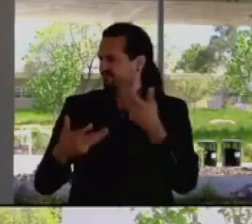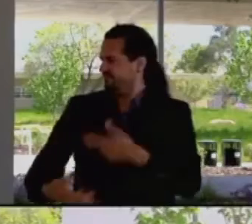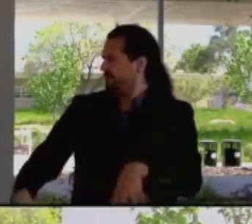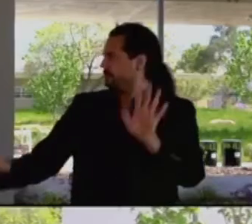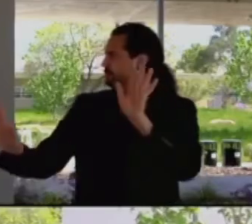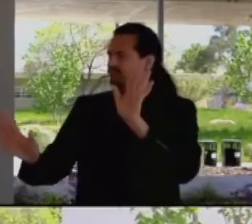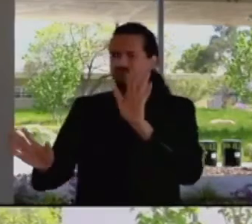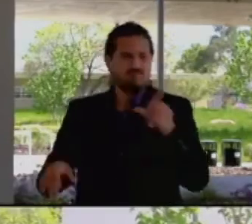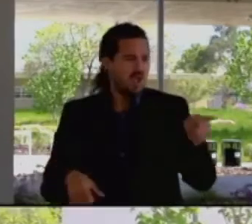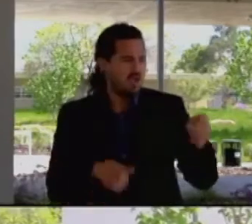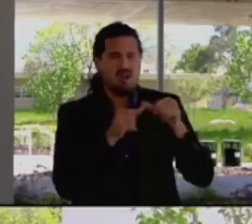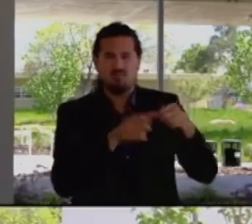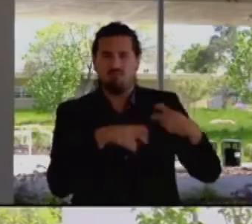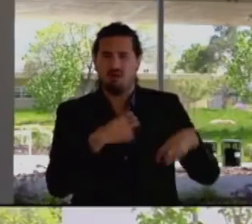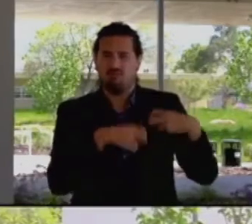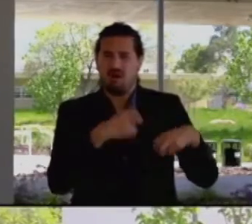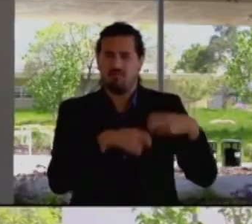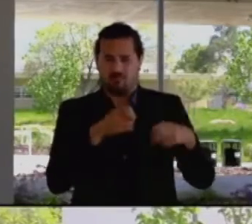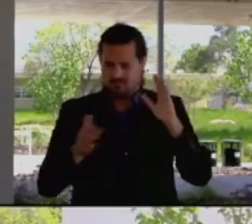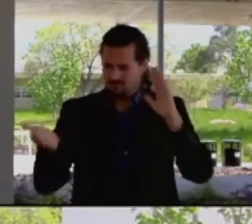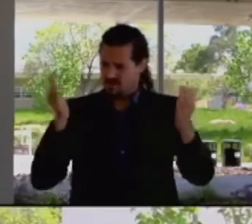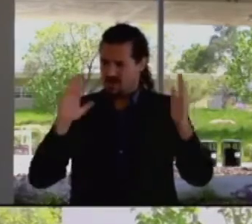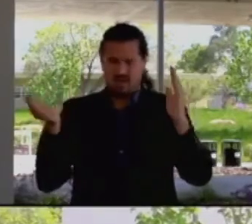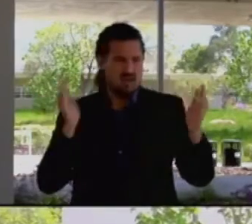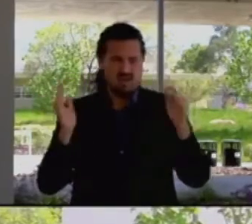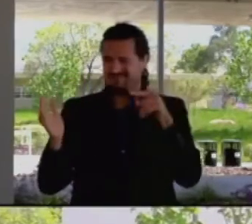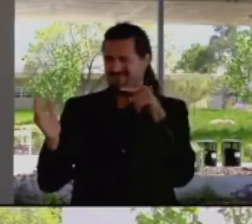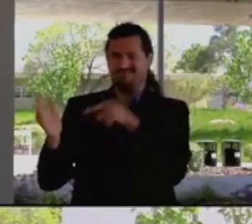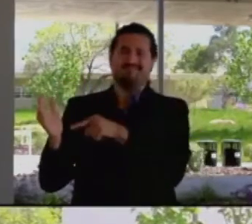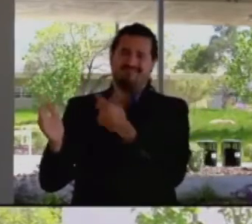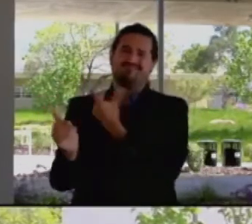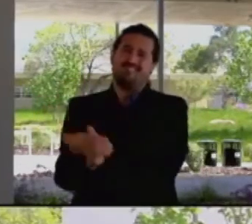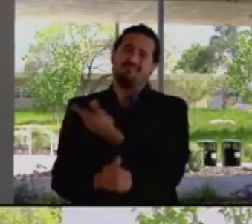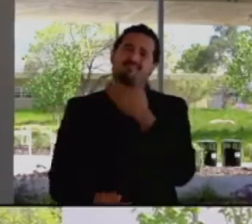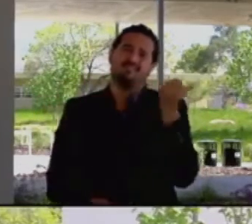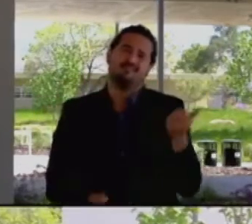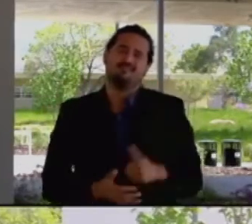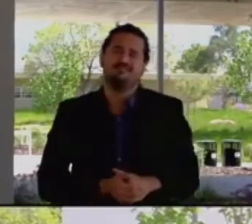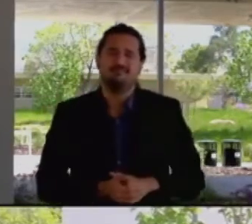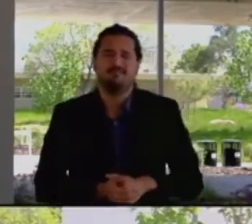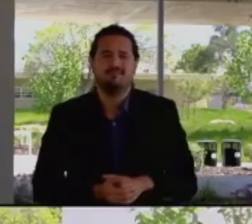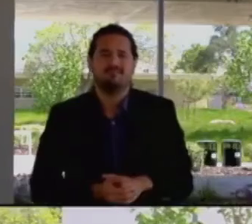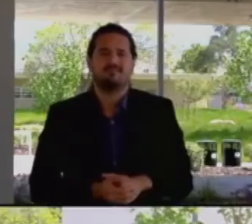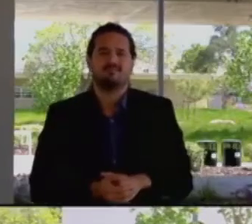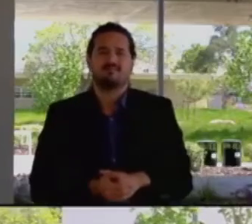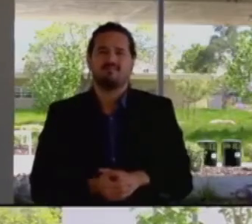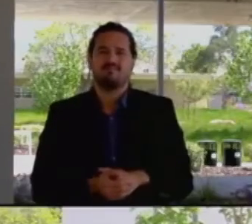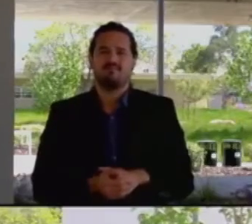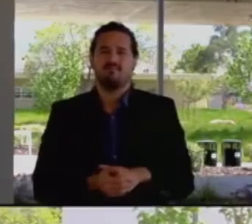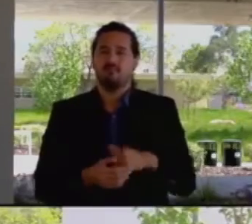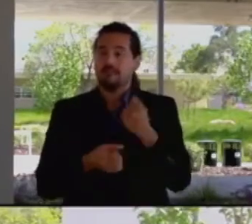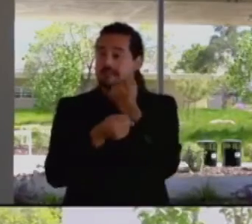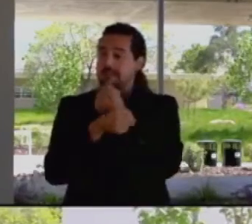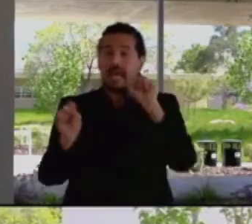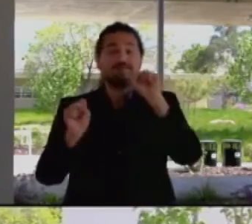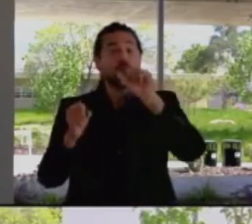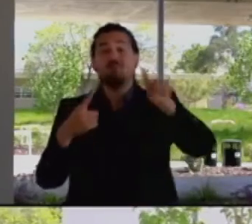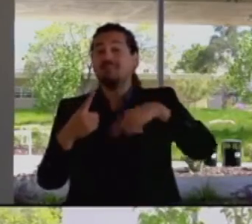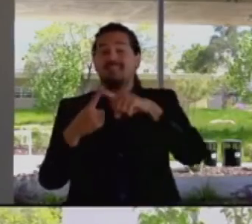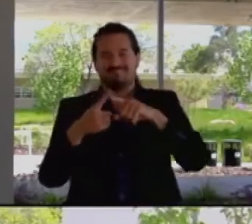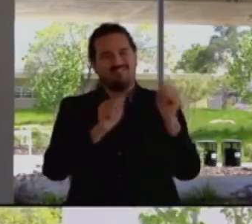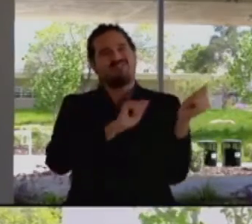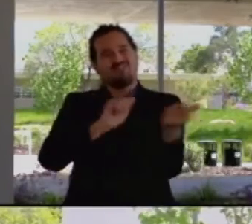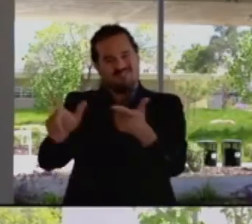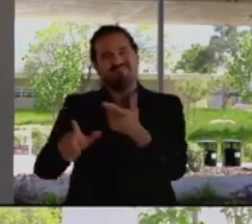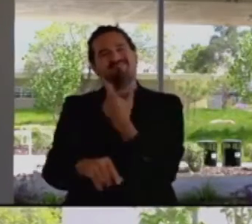situation? So again, we're not going to be safe until everybody is protected, and all young people, again, we're urging all young